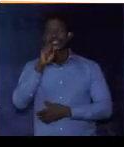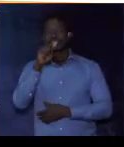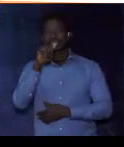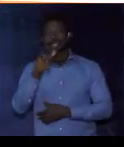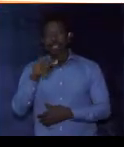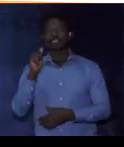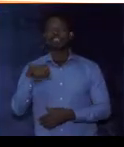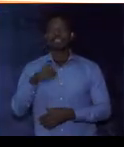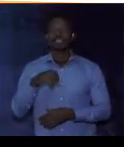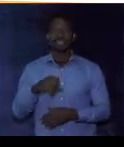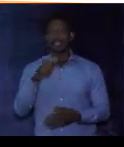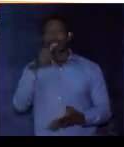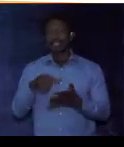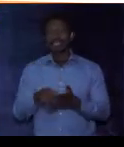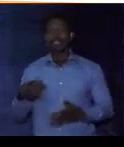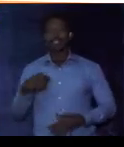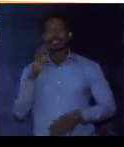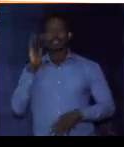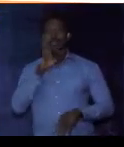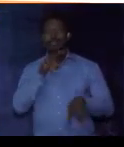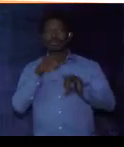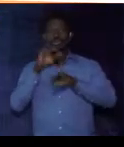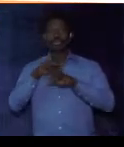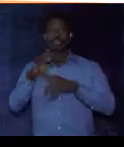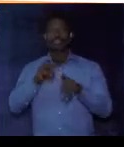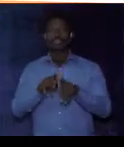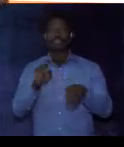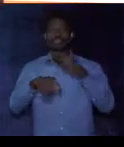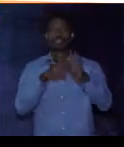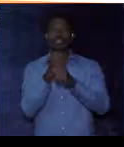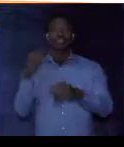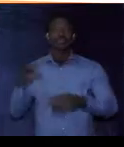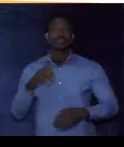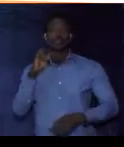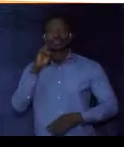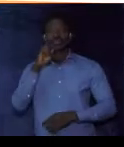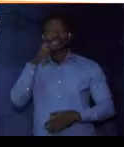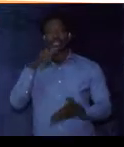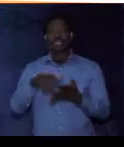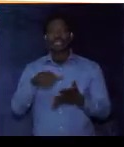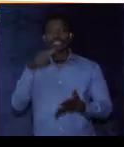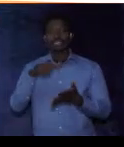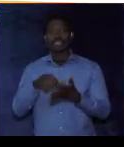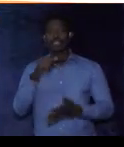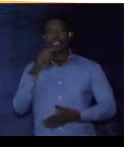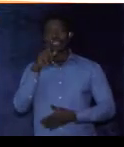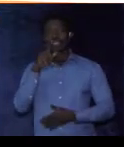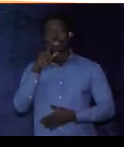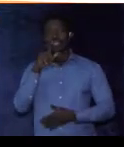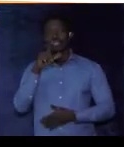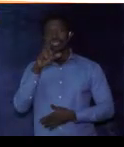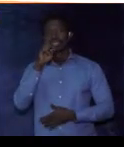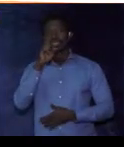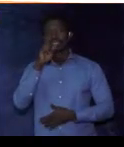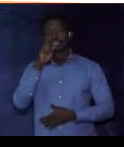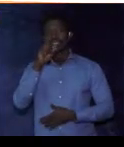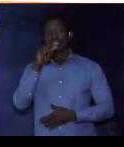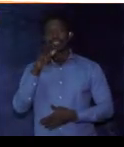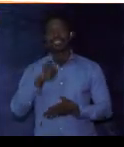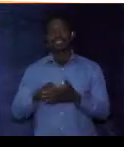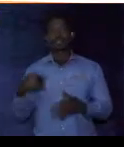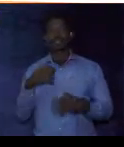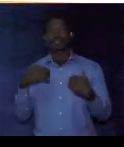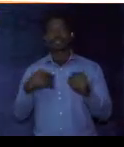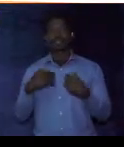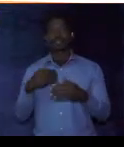essay. Yes, essay. We're going to be looking at the different types of essay that we have. But before we go into